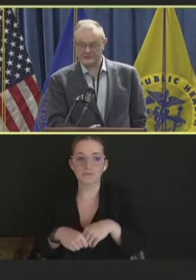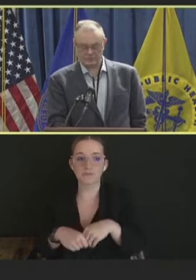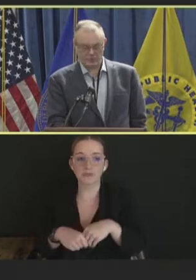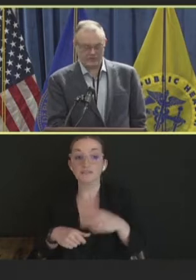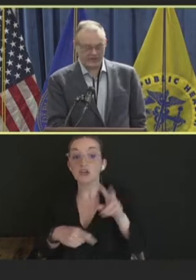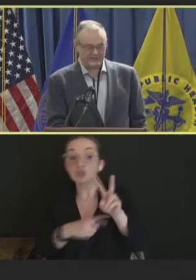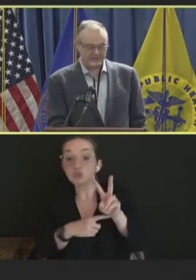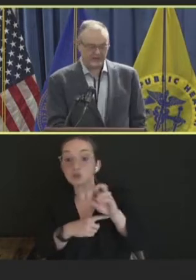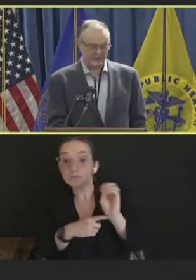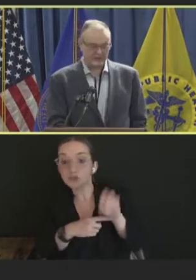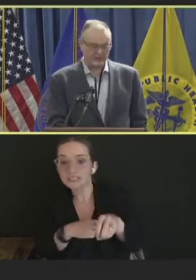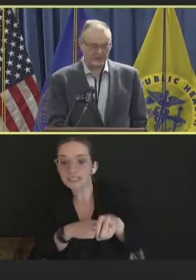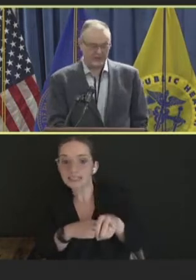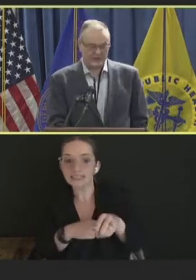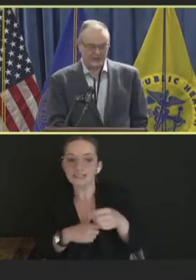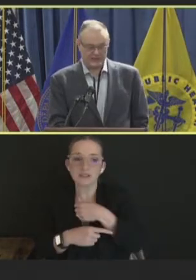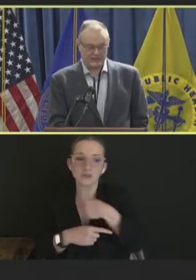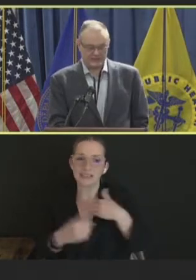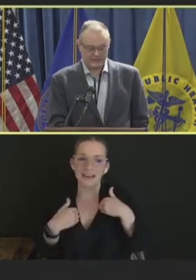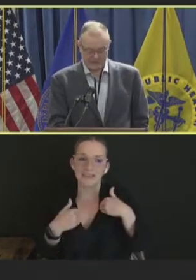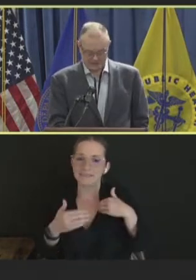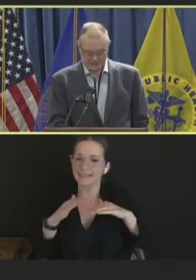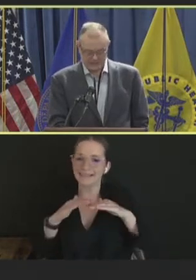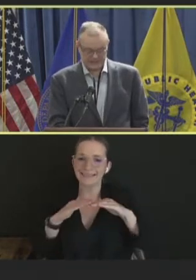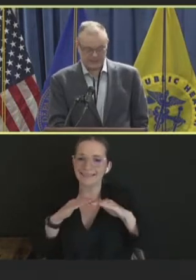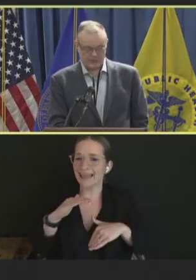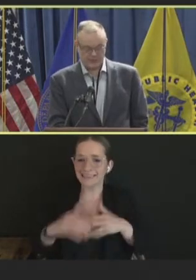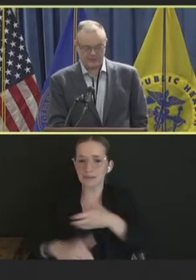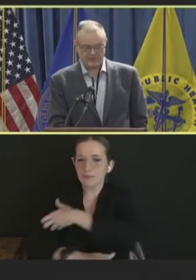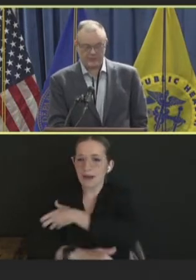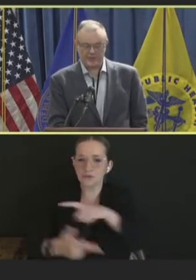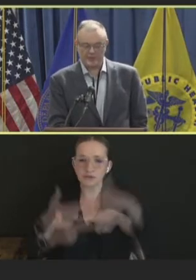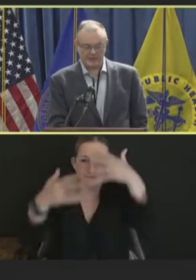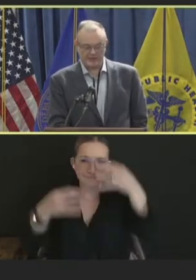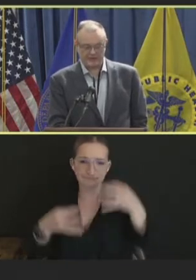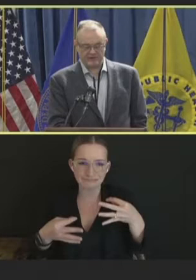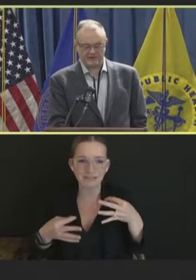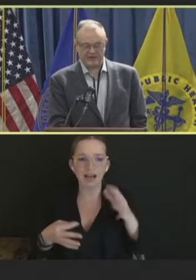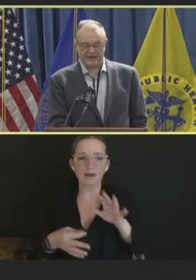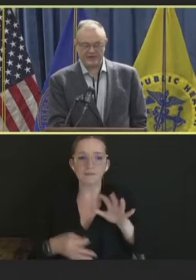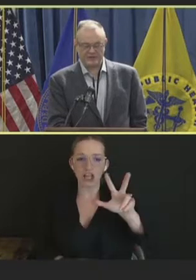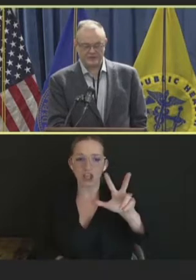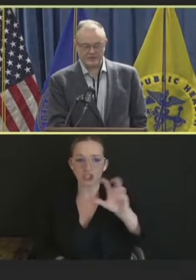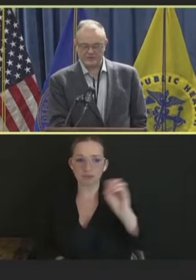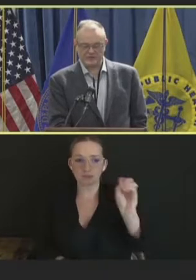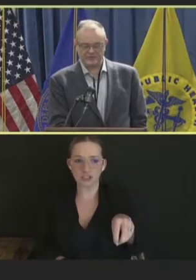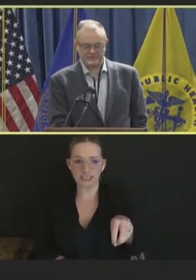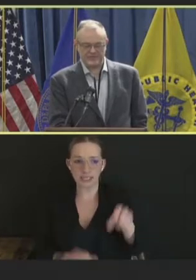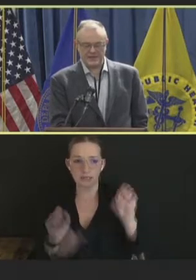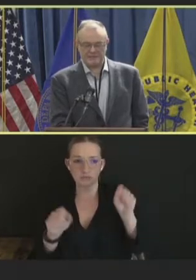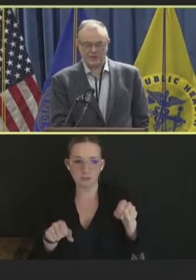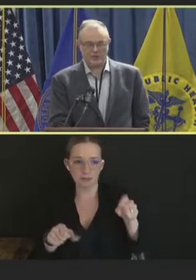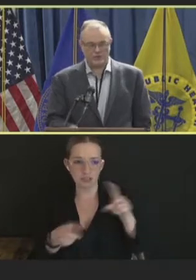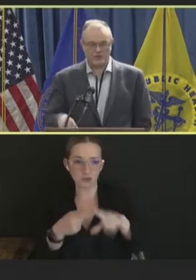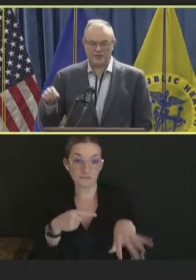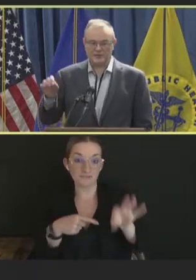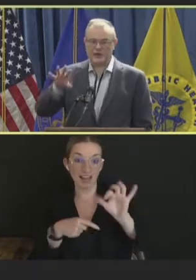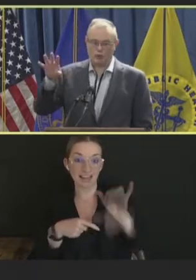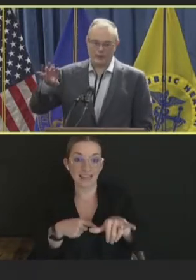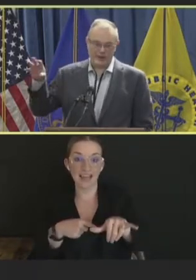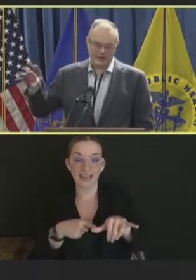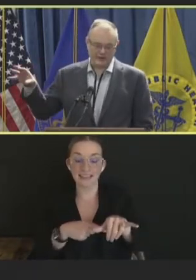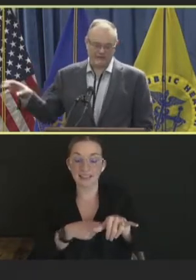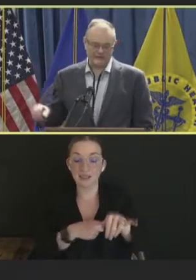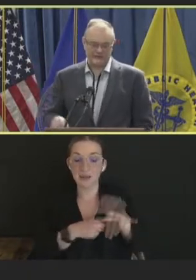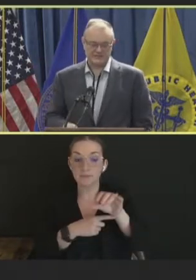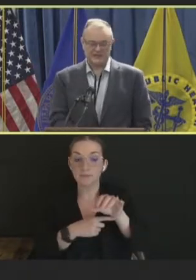2%, we have less power. About 63% probability of finding those events. But when we're talking about